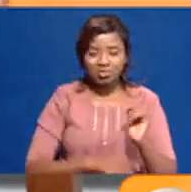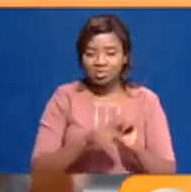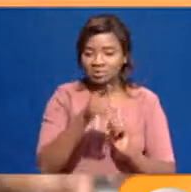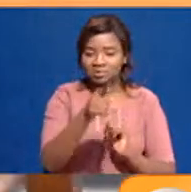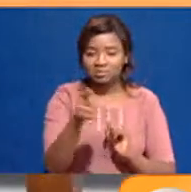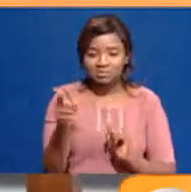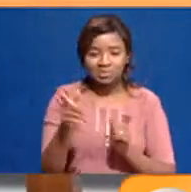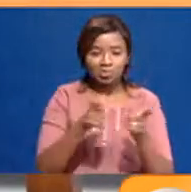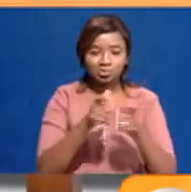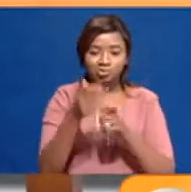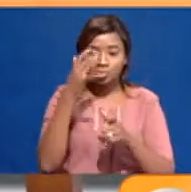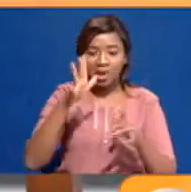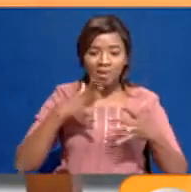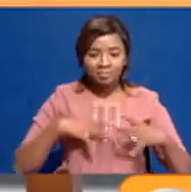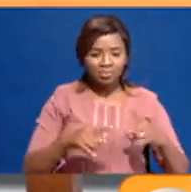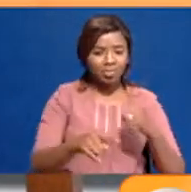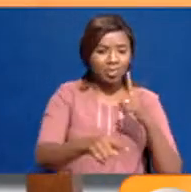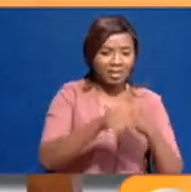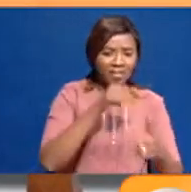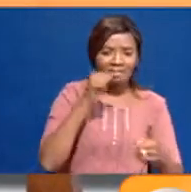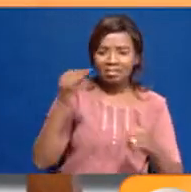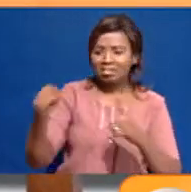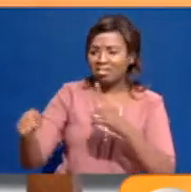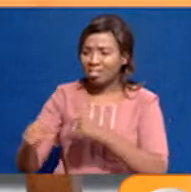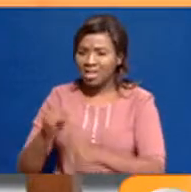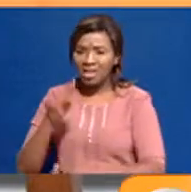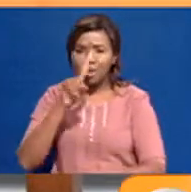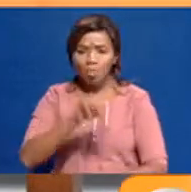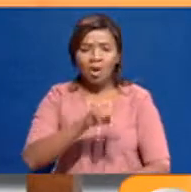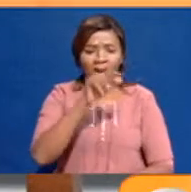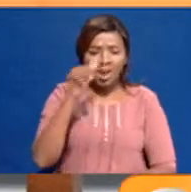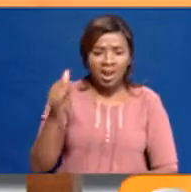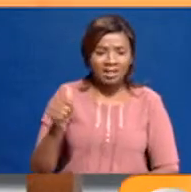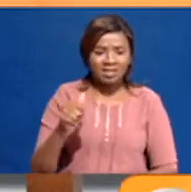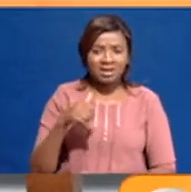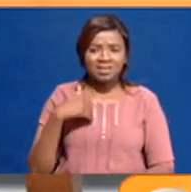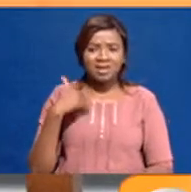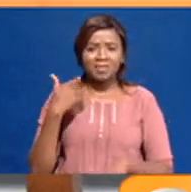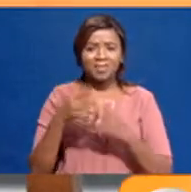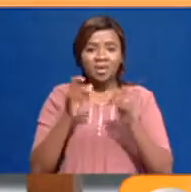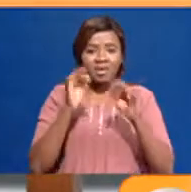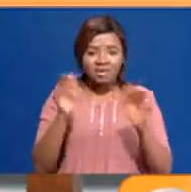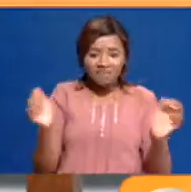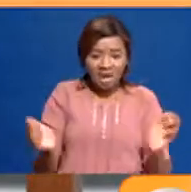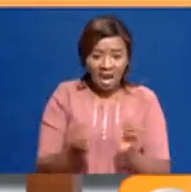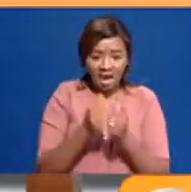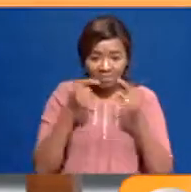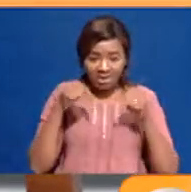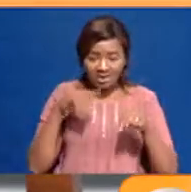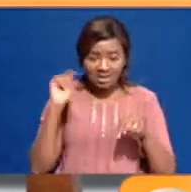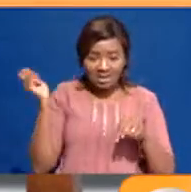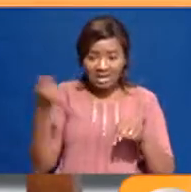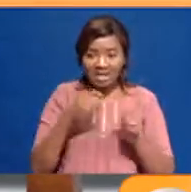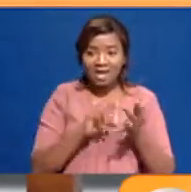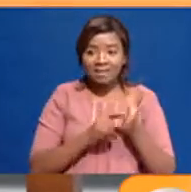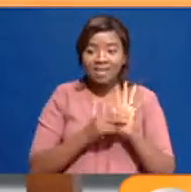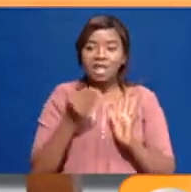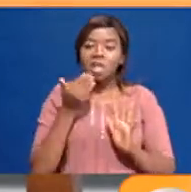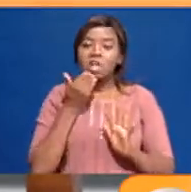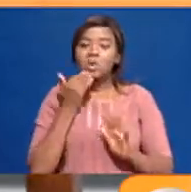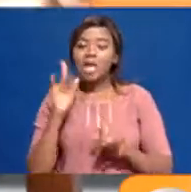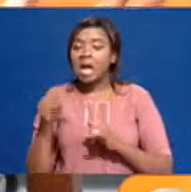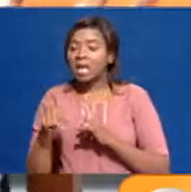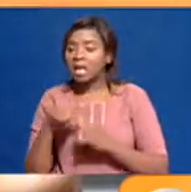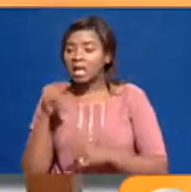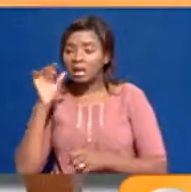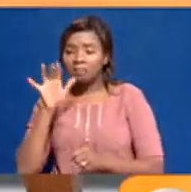people had killed each other so much that in a country like this, the Luyas have killed so many, the Luos have